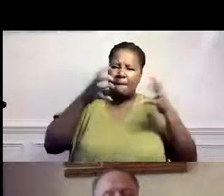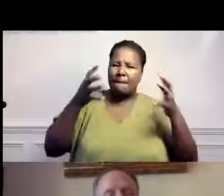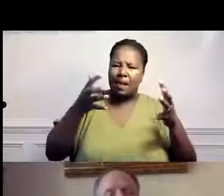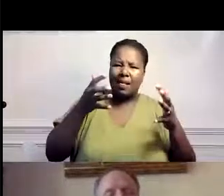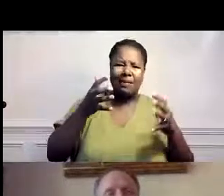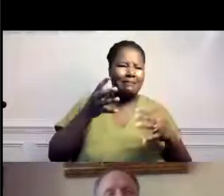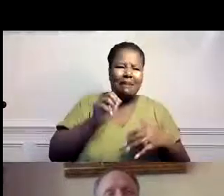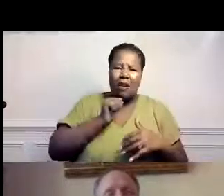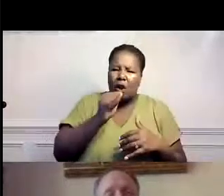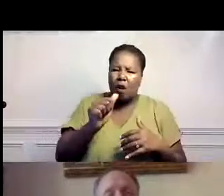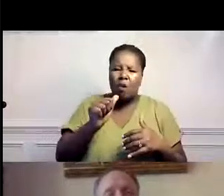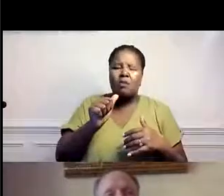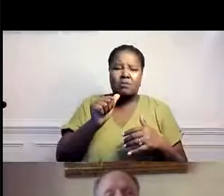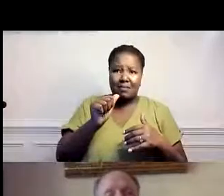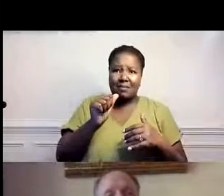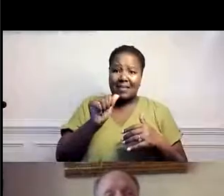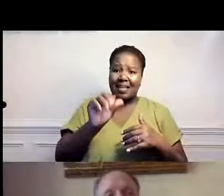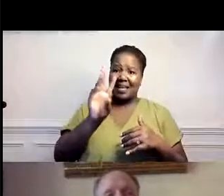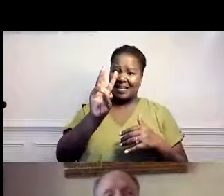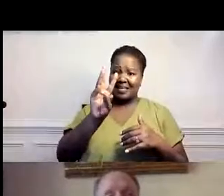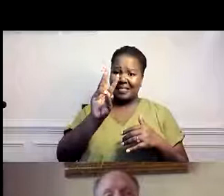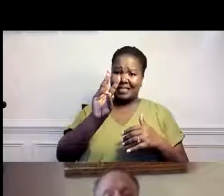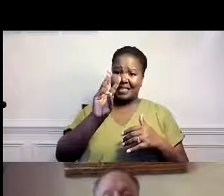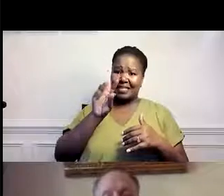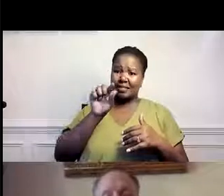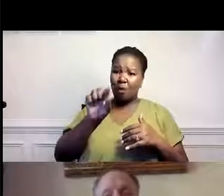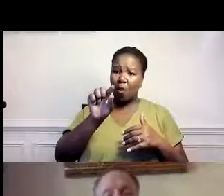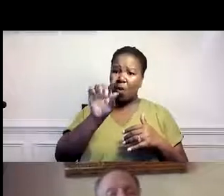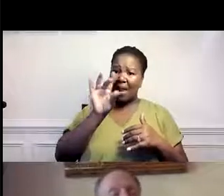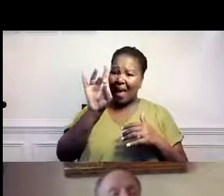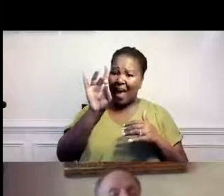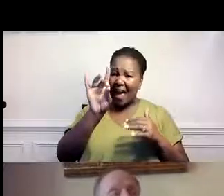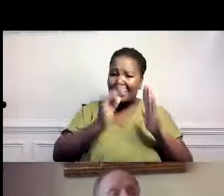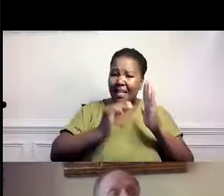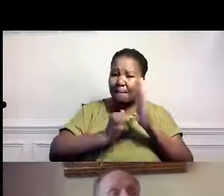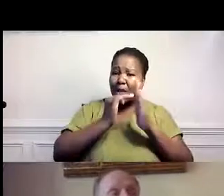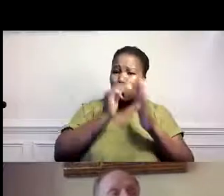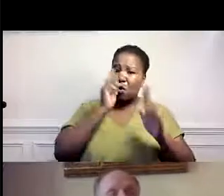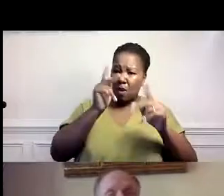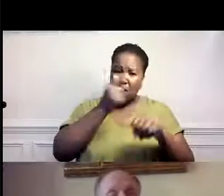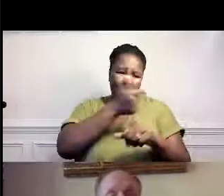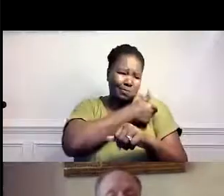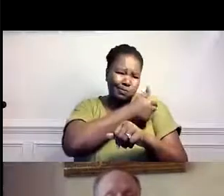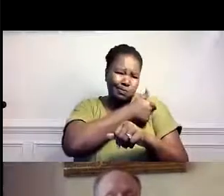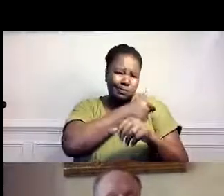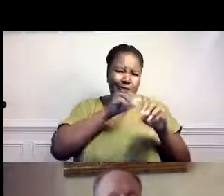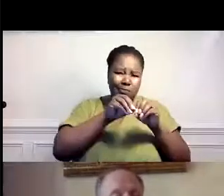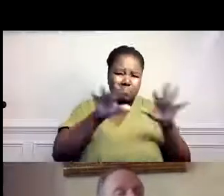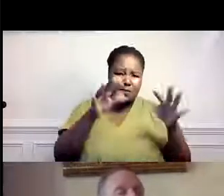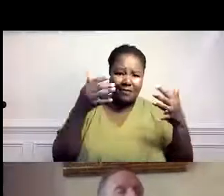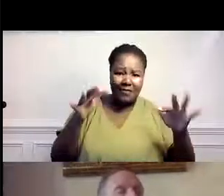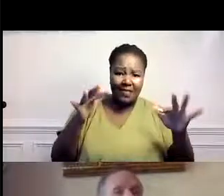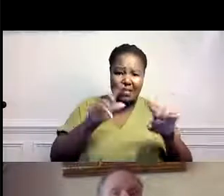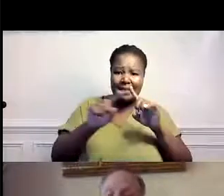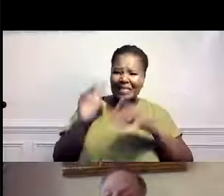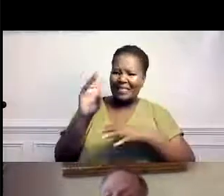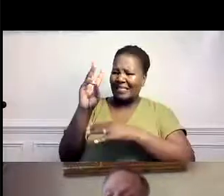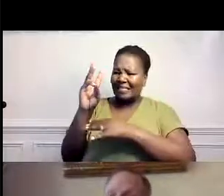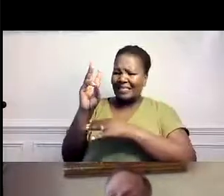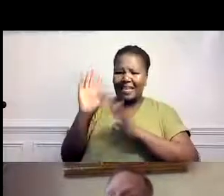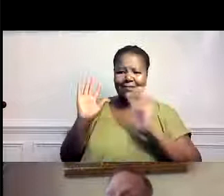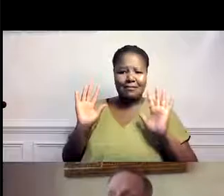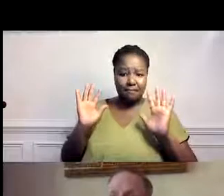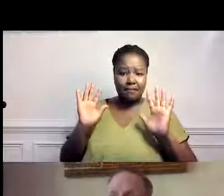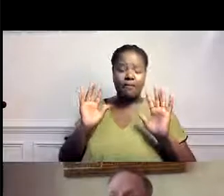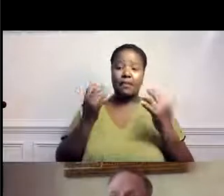6.8 million people received the vaccine and only 6 have been identified with the vaccine side effect of clots. Again,